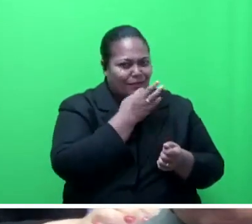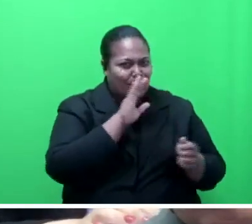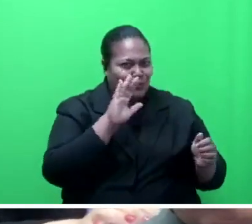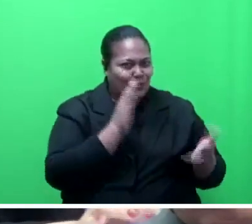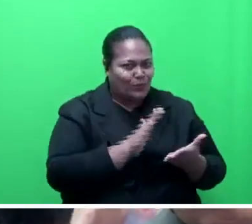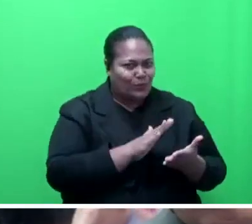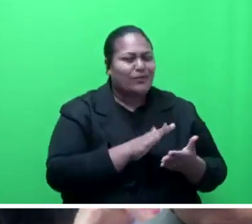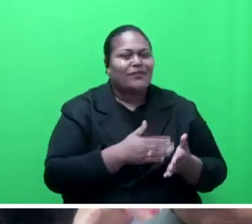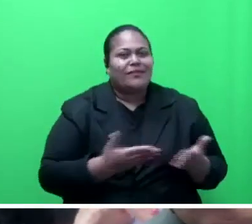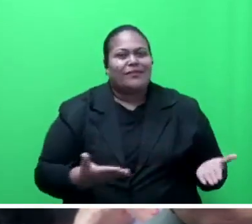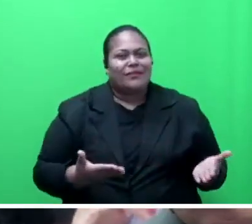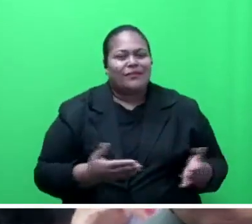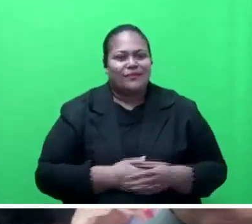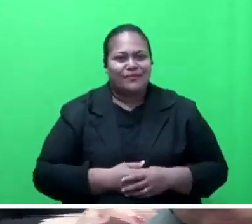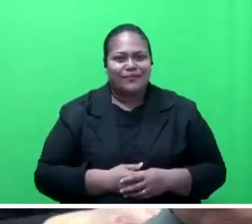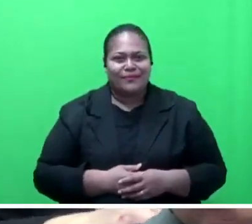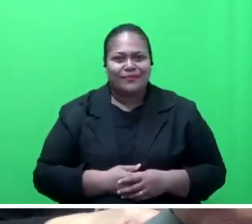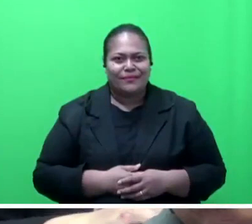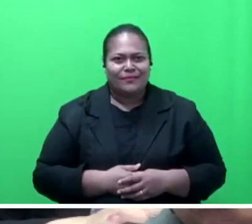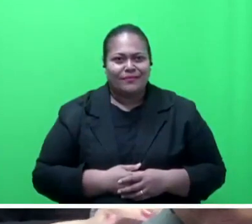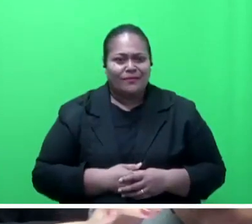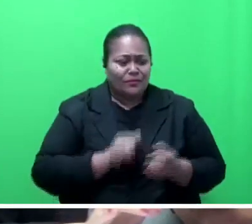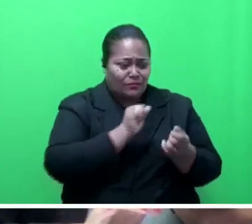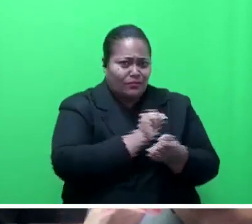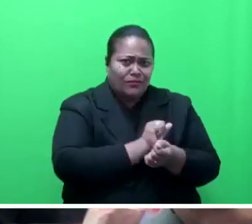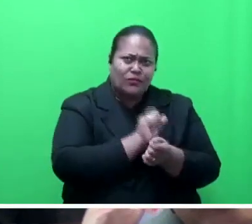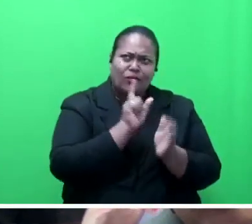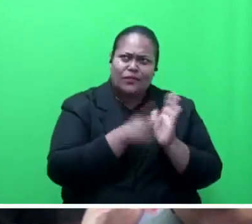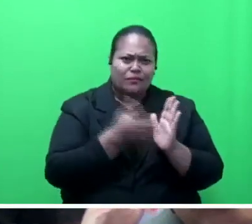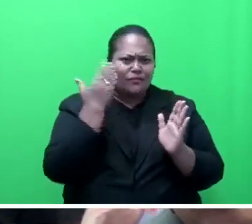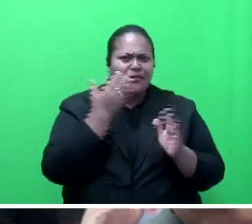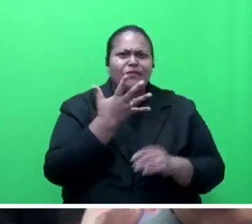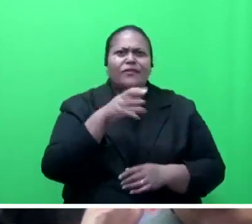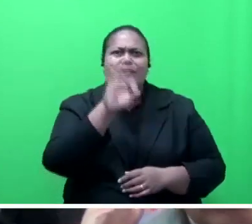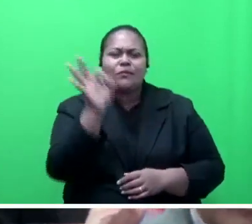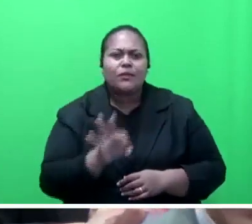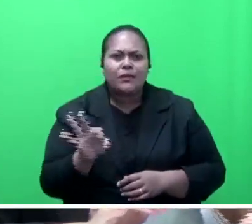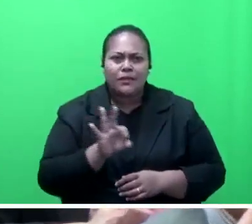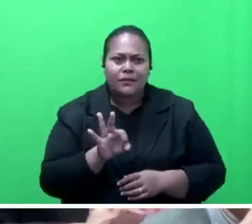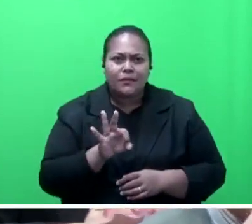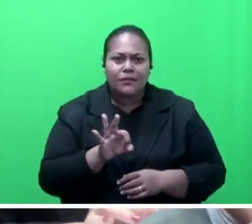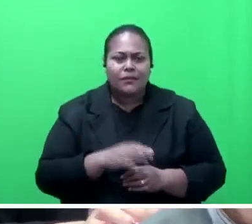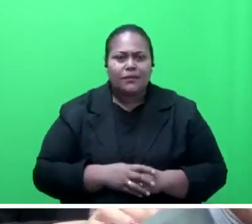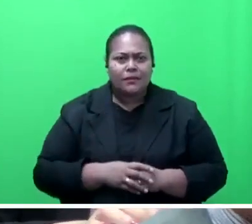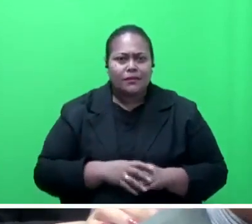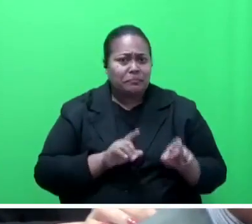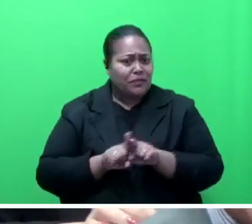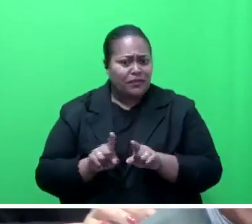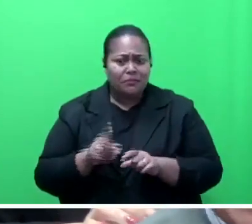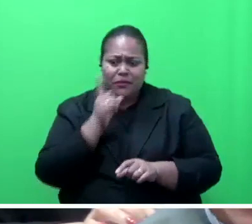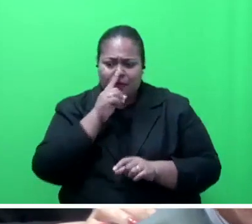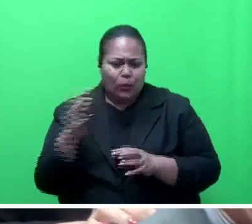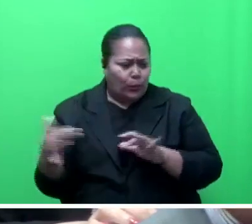time, sir, the rate of recidivism in Fiji was 50% a few years back. In other words, the prisoners, people who went to